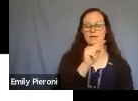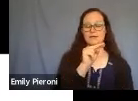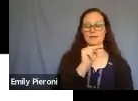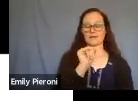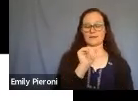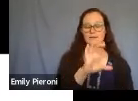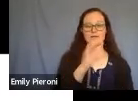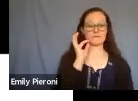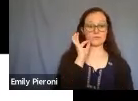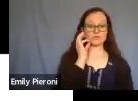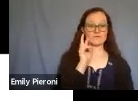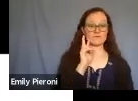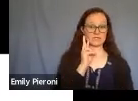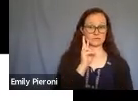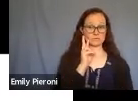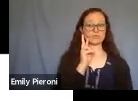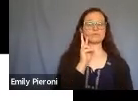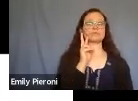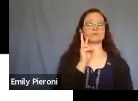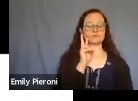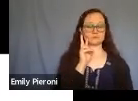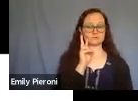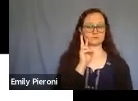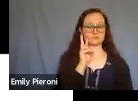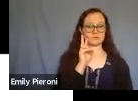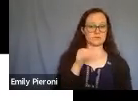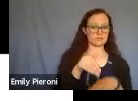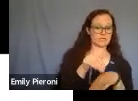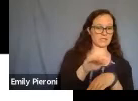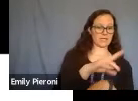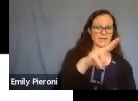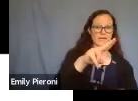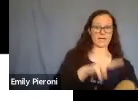vegetables and fruits that go into natural grocers.